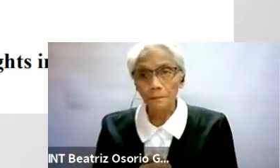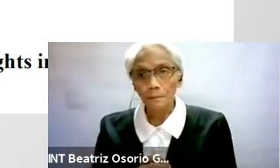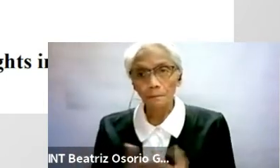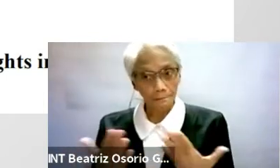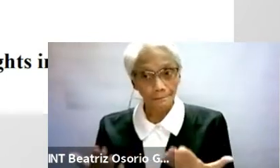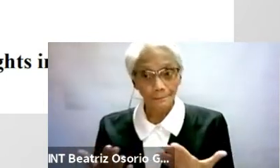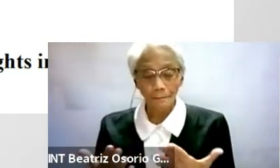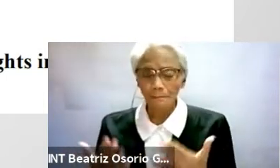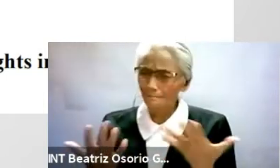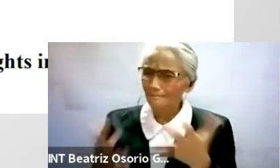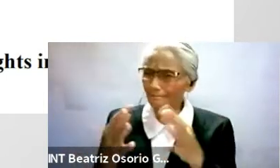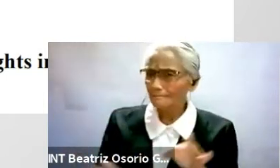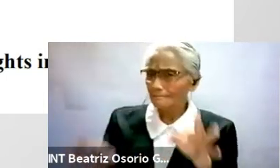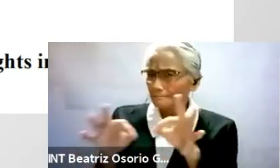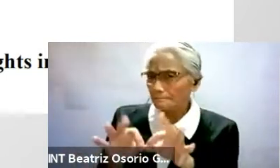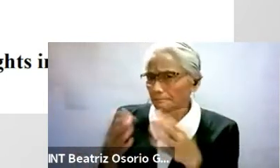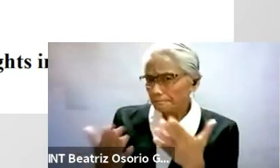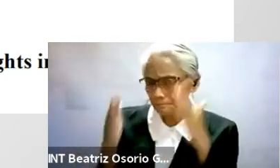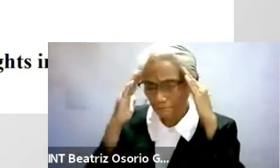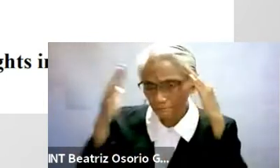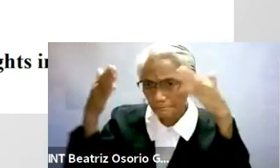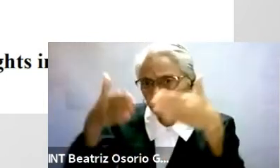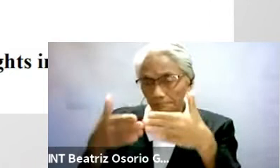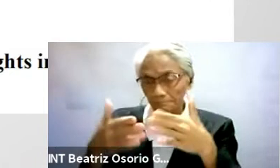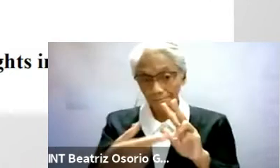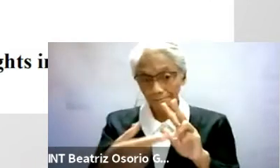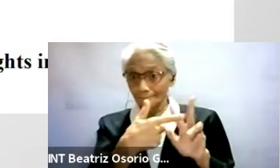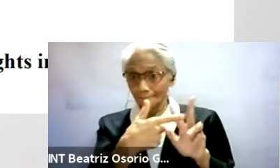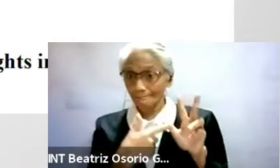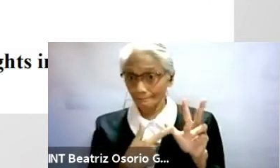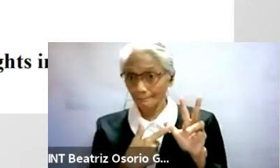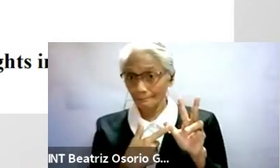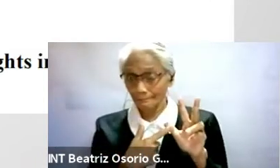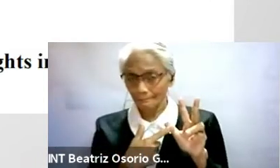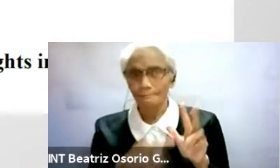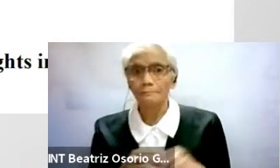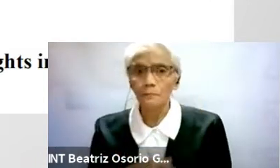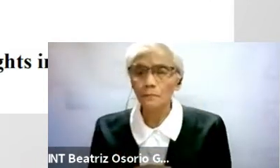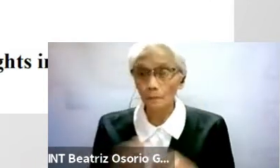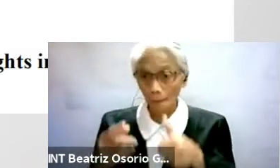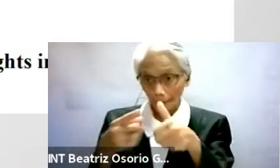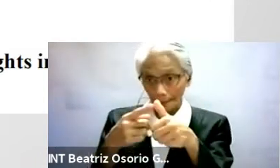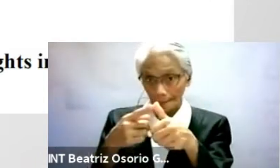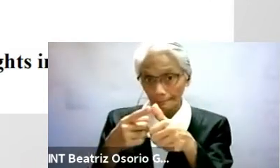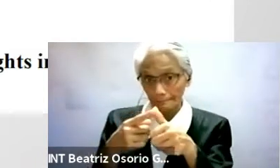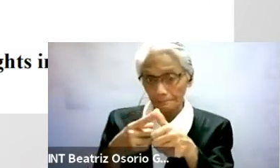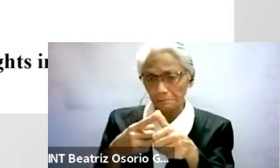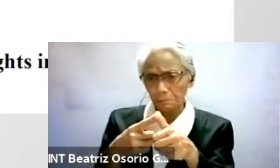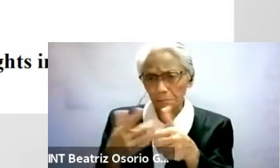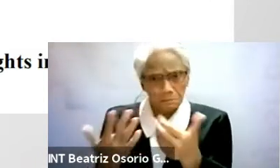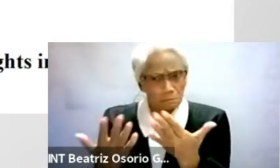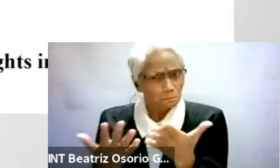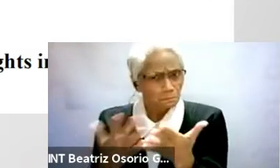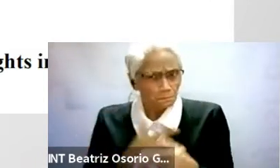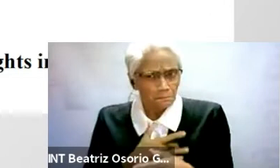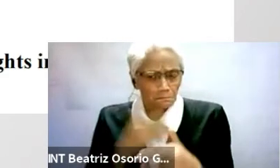Because time is of the essence, let me focus on three main takeaways. First takeaway, I feel